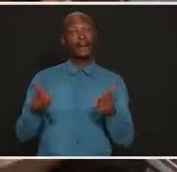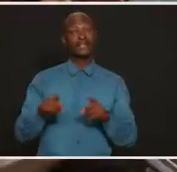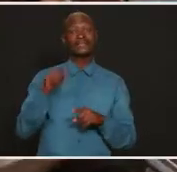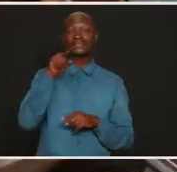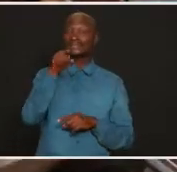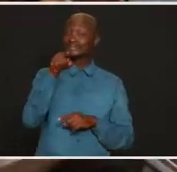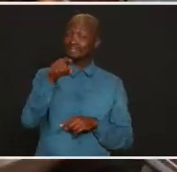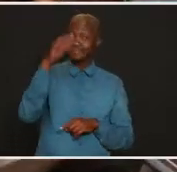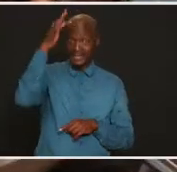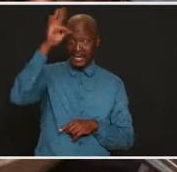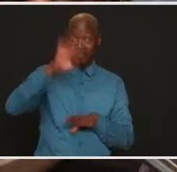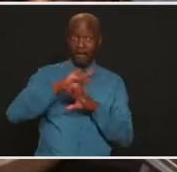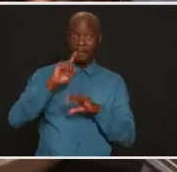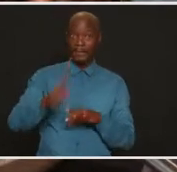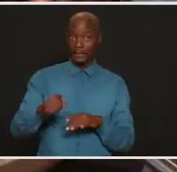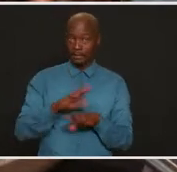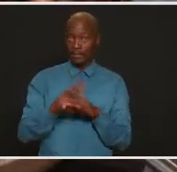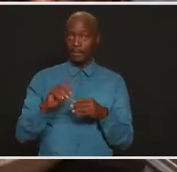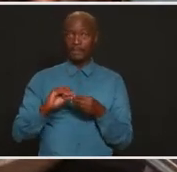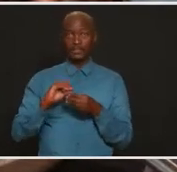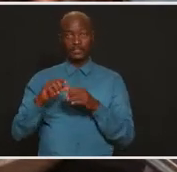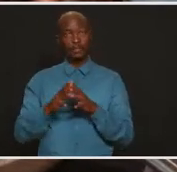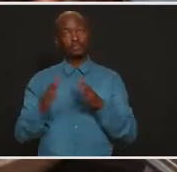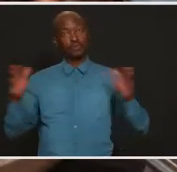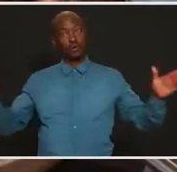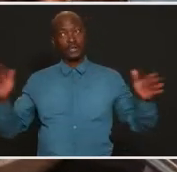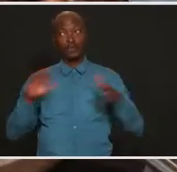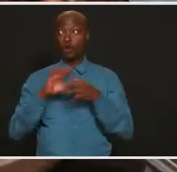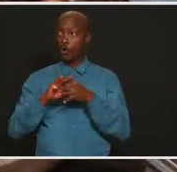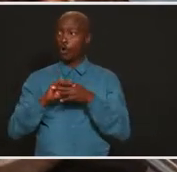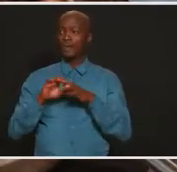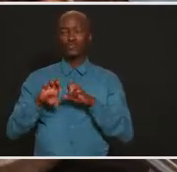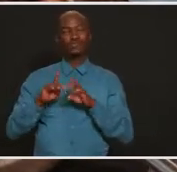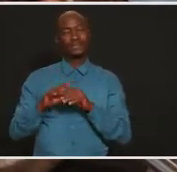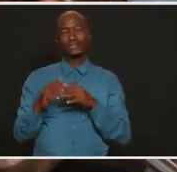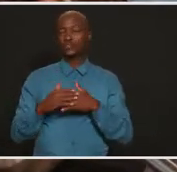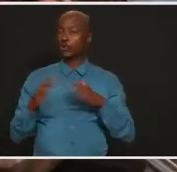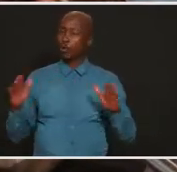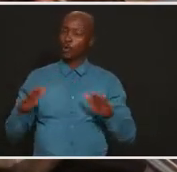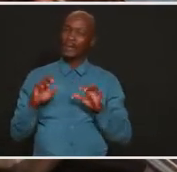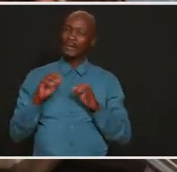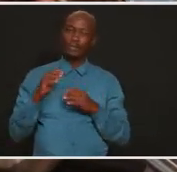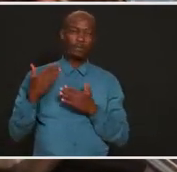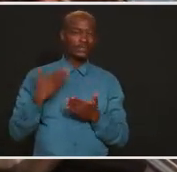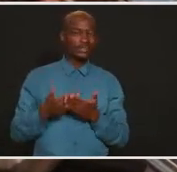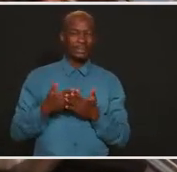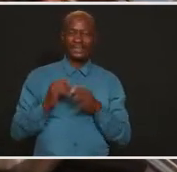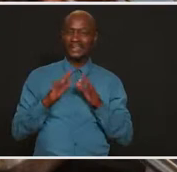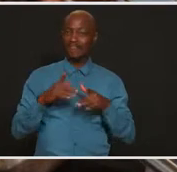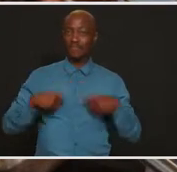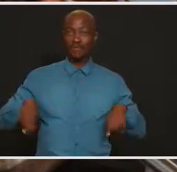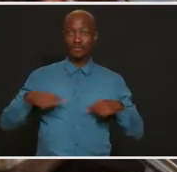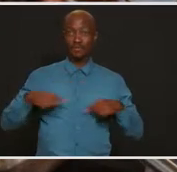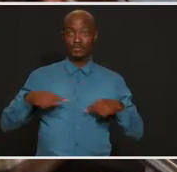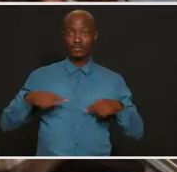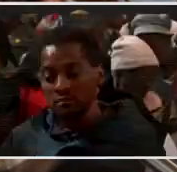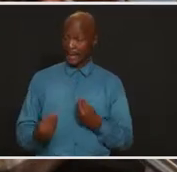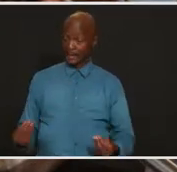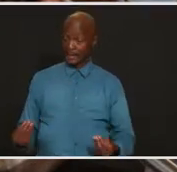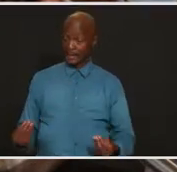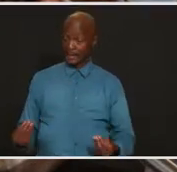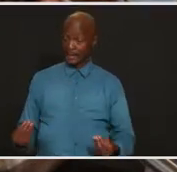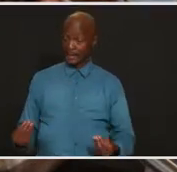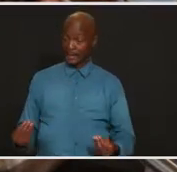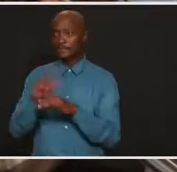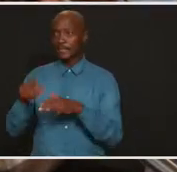must broaden its own definition of home education home education has opened up a whole world of possibilities for us my kids get to participate